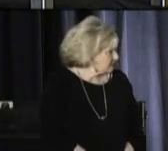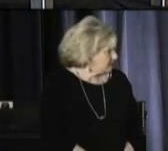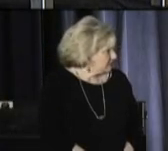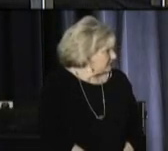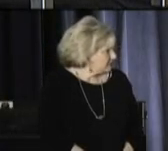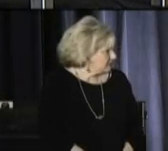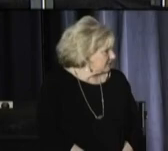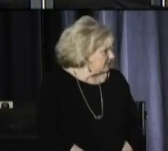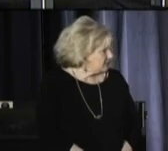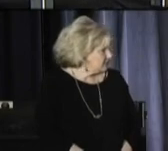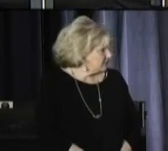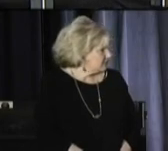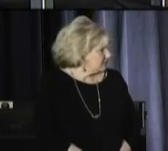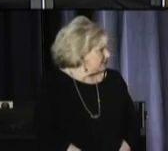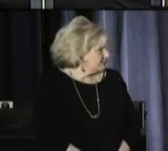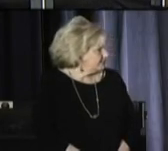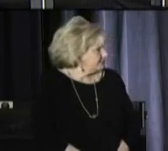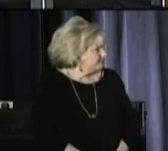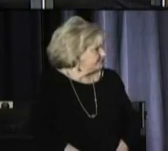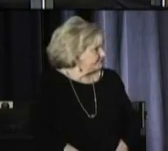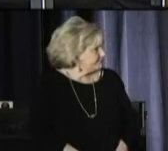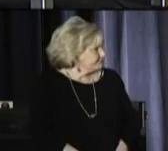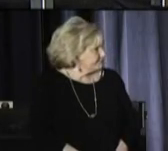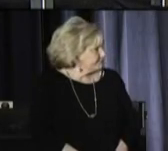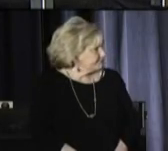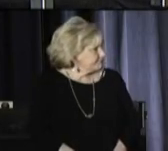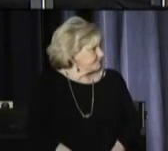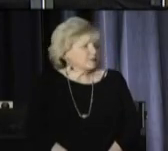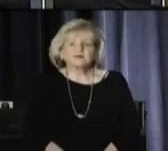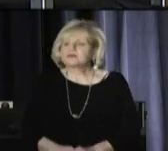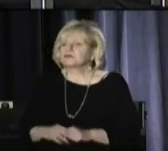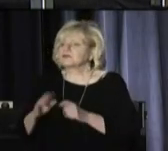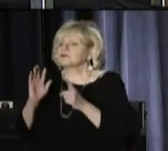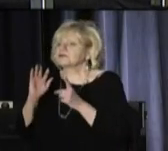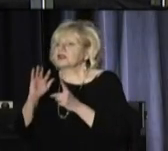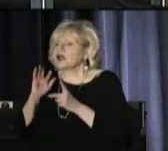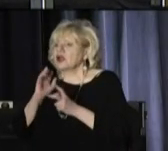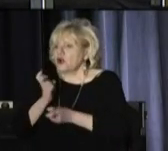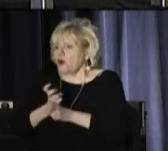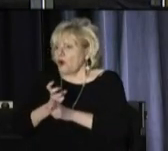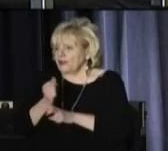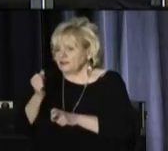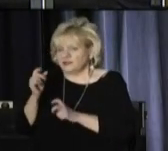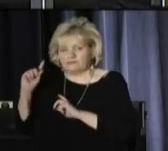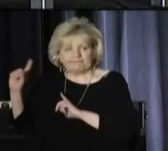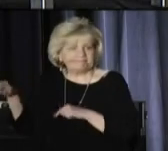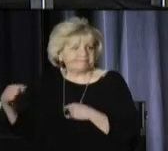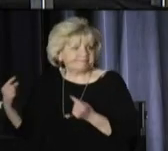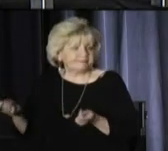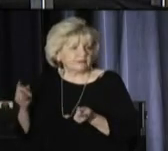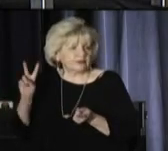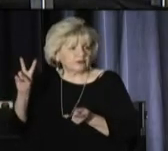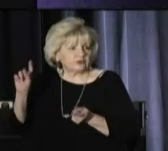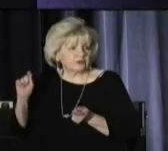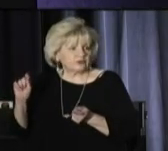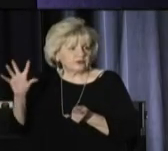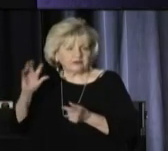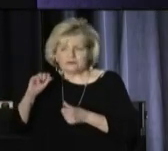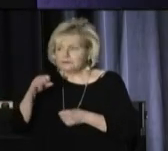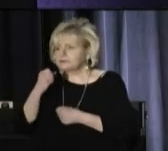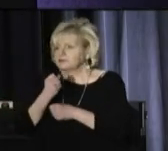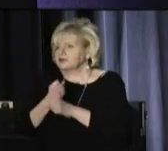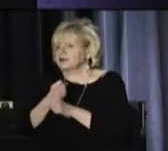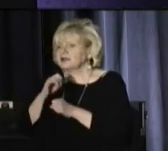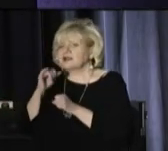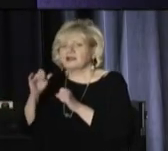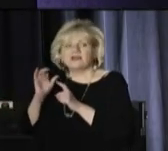I think one of the hardest things the last maybe 2.5 years has been realizing that the conditions I